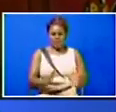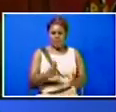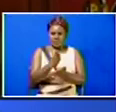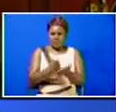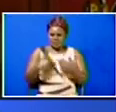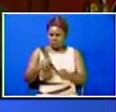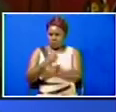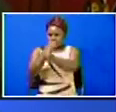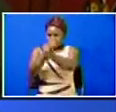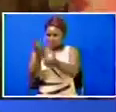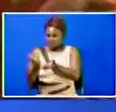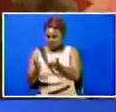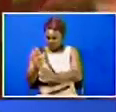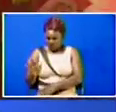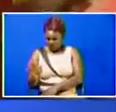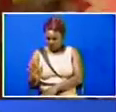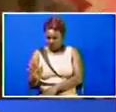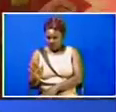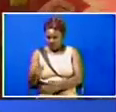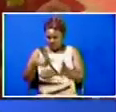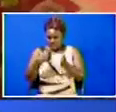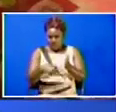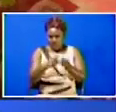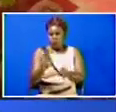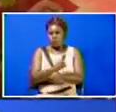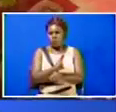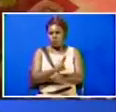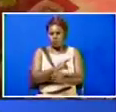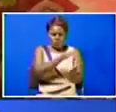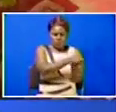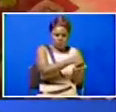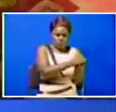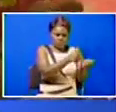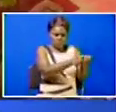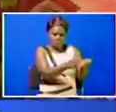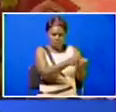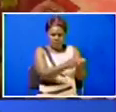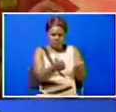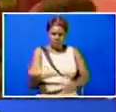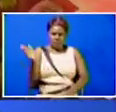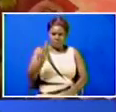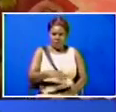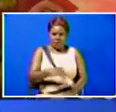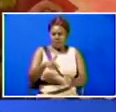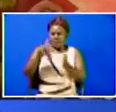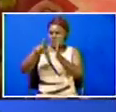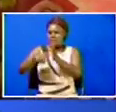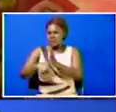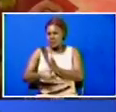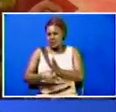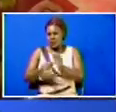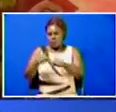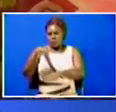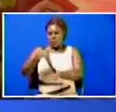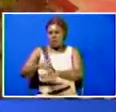people defending the traders. Why are the millers using cereal stores to store their maize and come back for them later, which also could